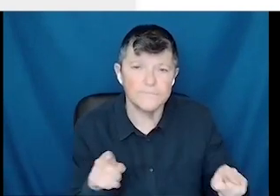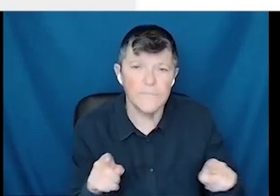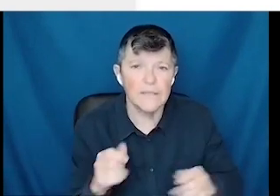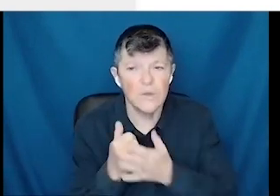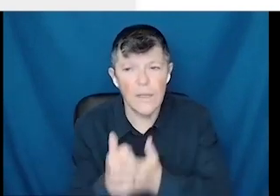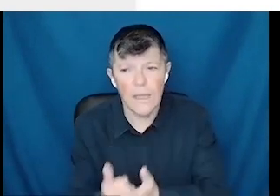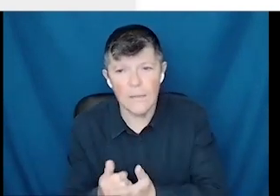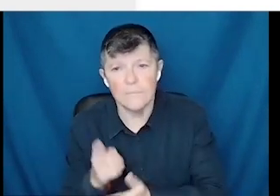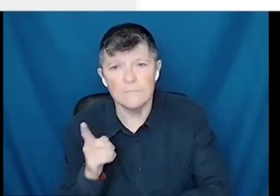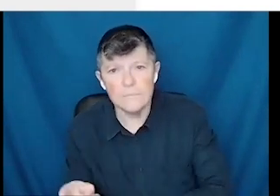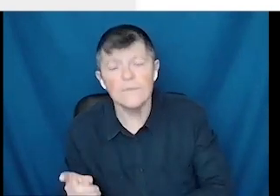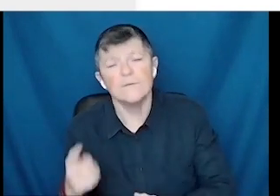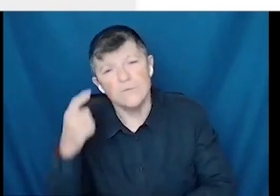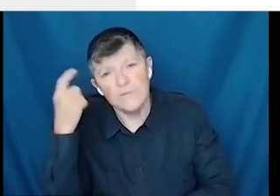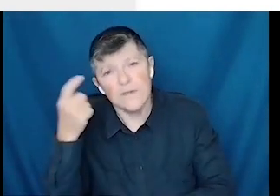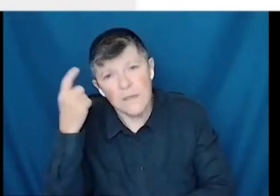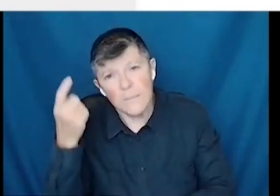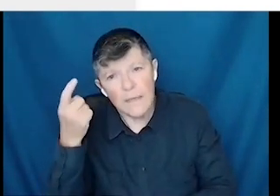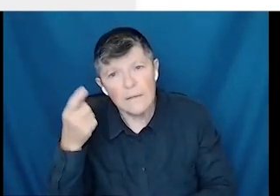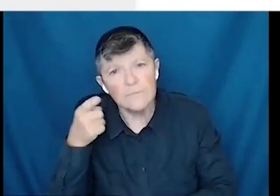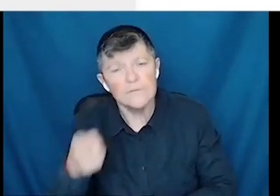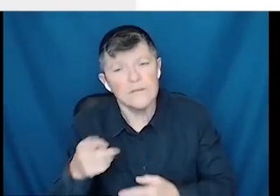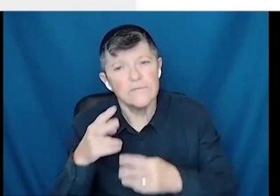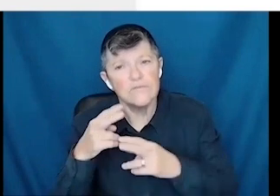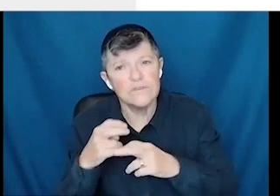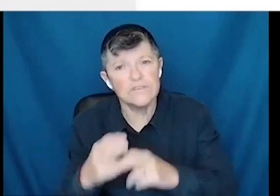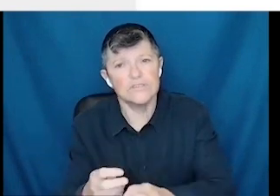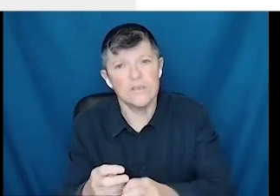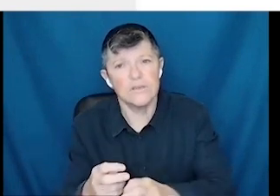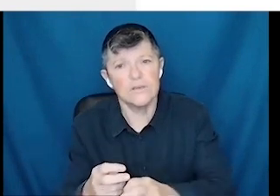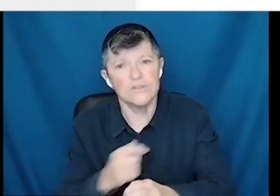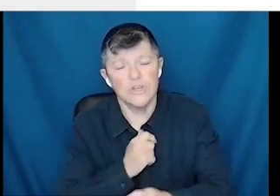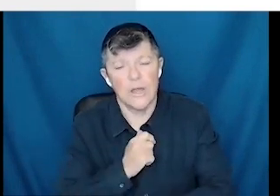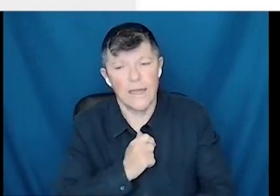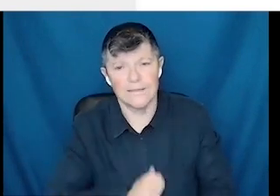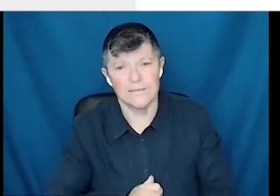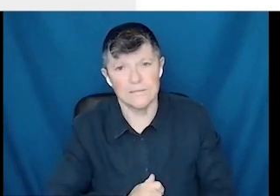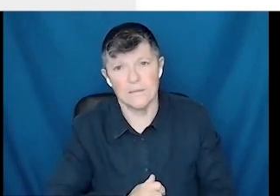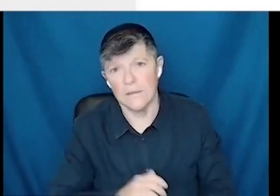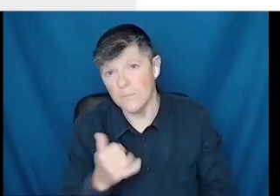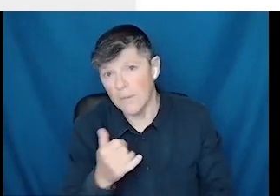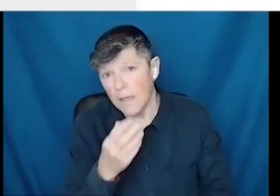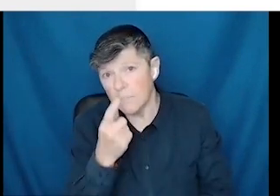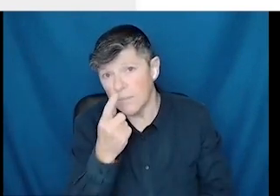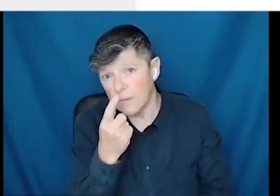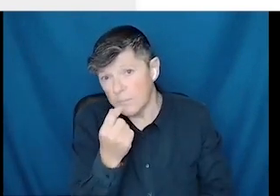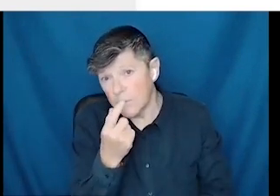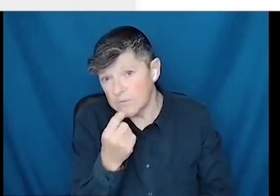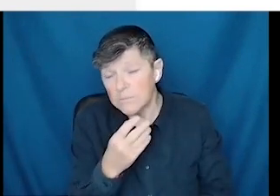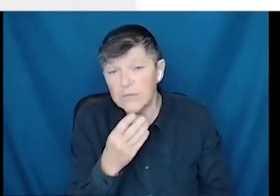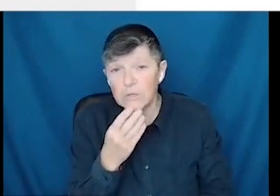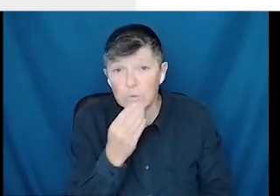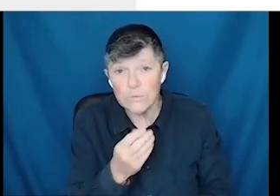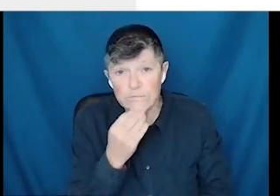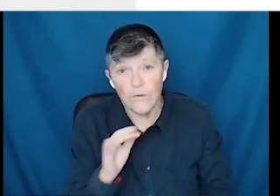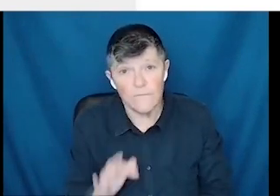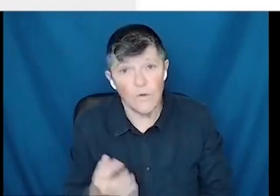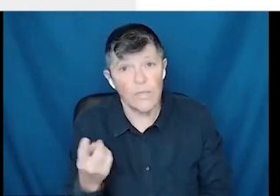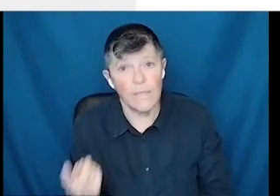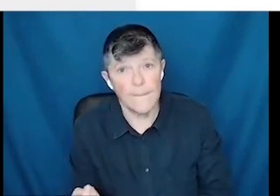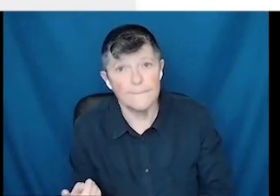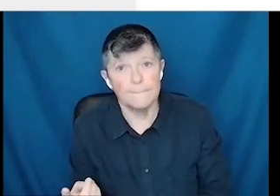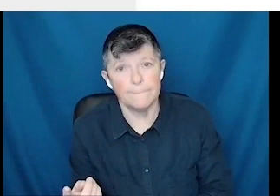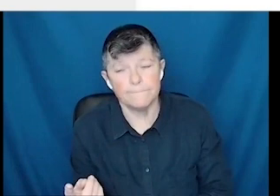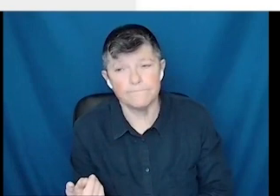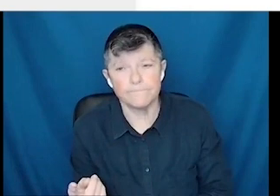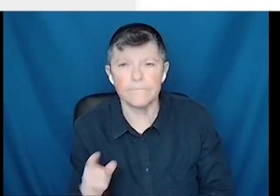think about whether a research identity might be potentially useful for them. And maybe I